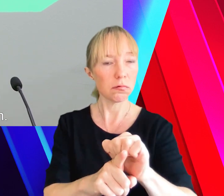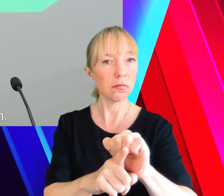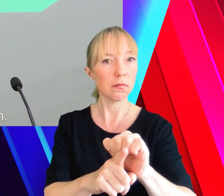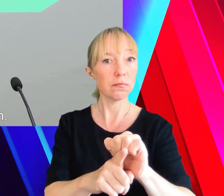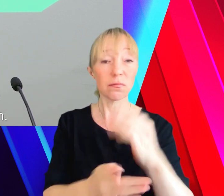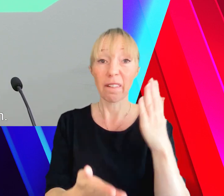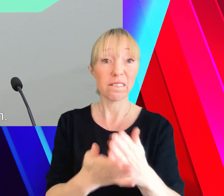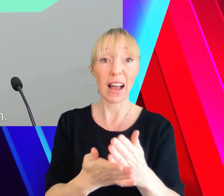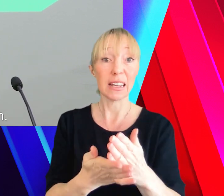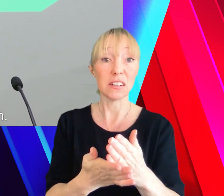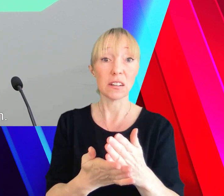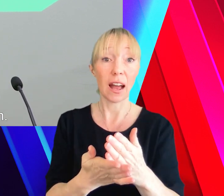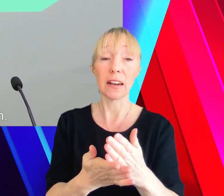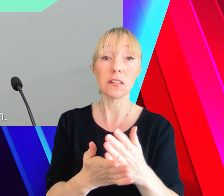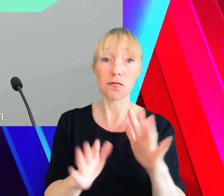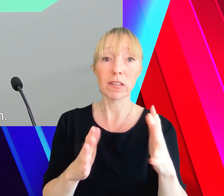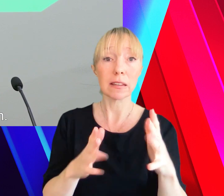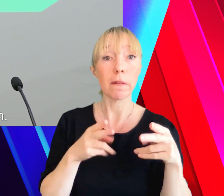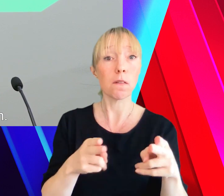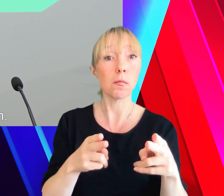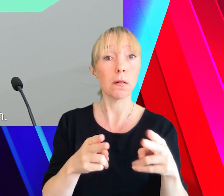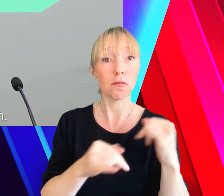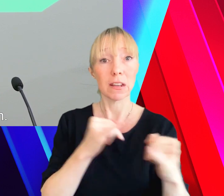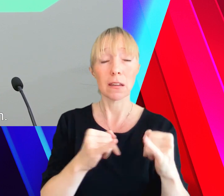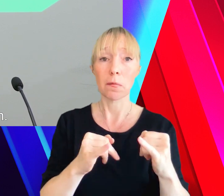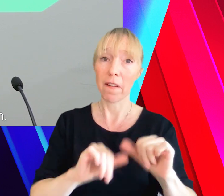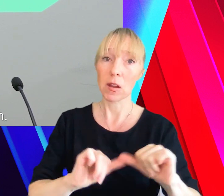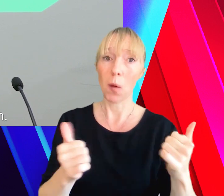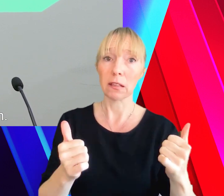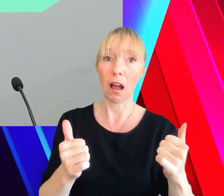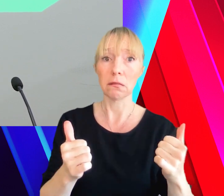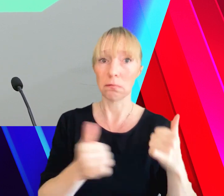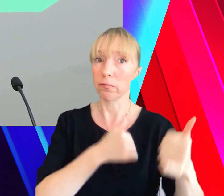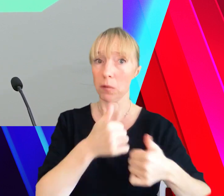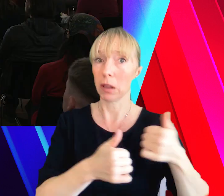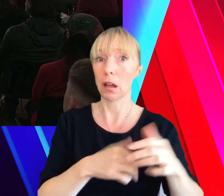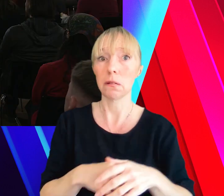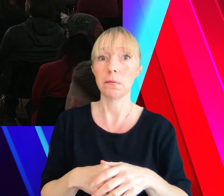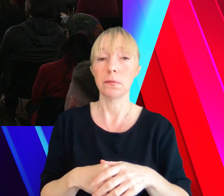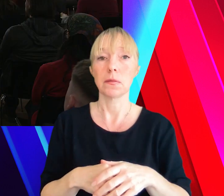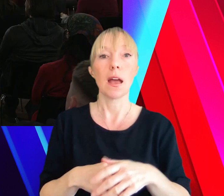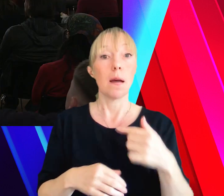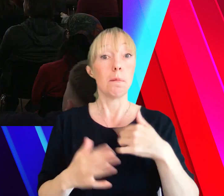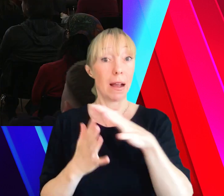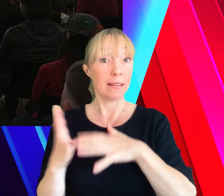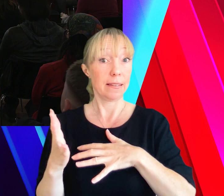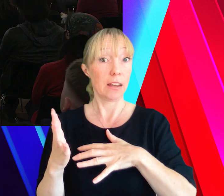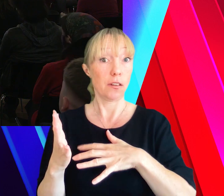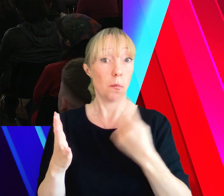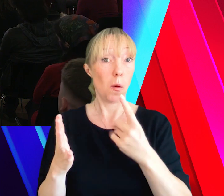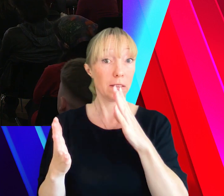better is a completely valid and reasonable form of criticism. It's very well done. Yeah, and I just add on, like,